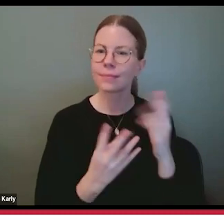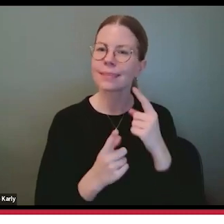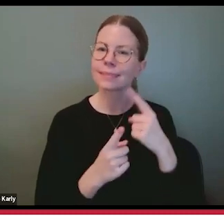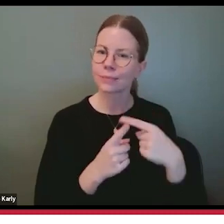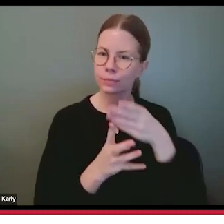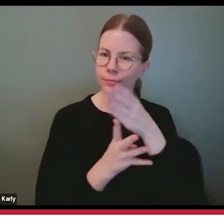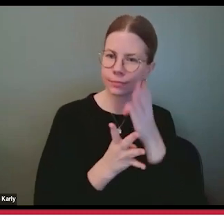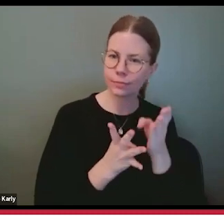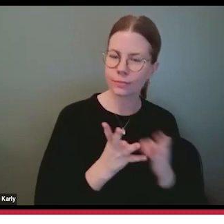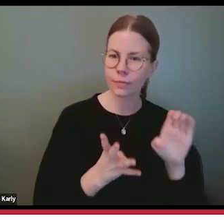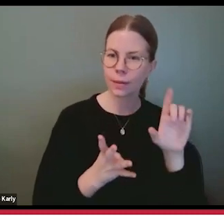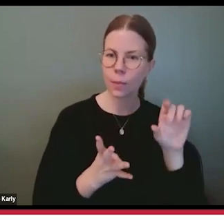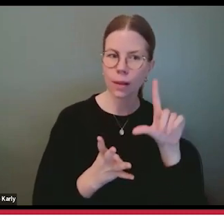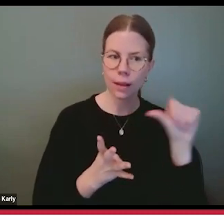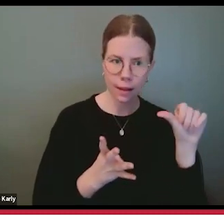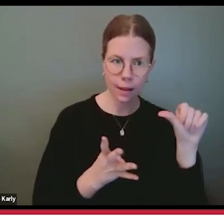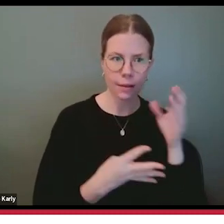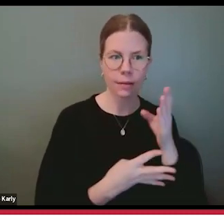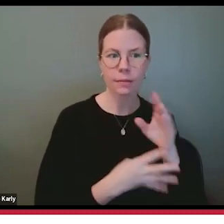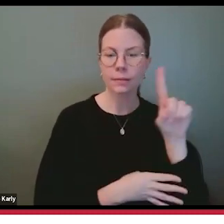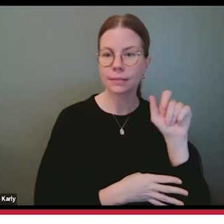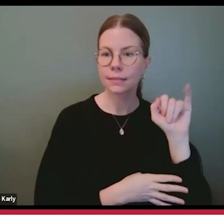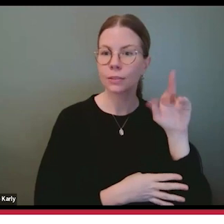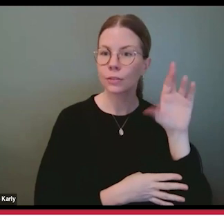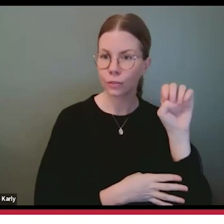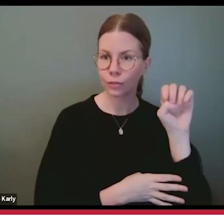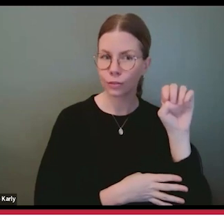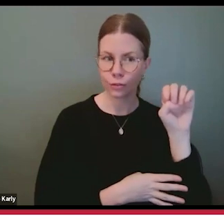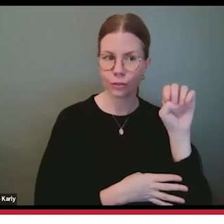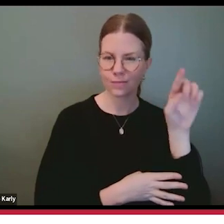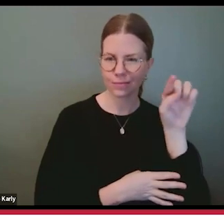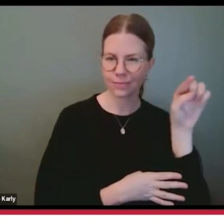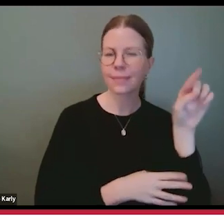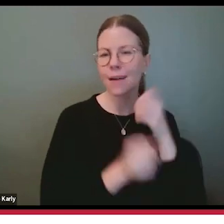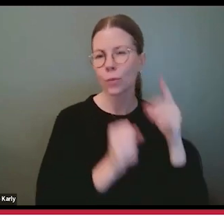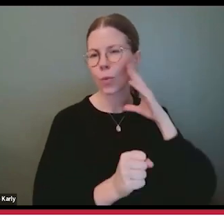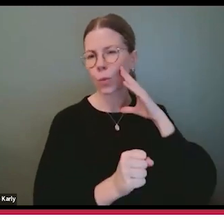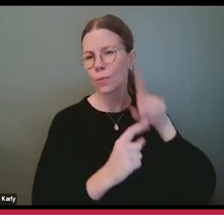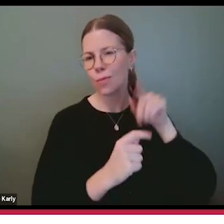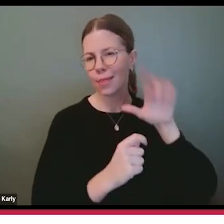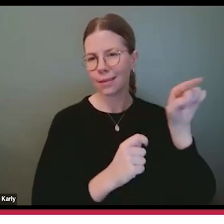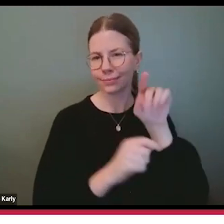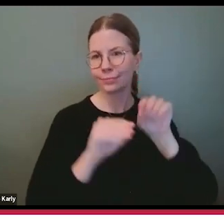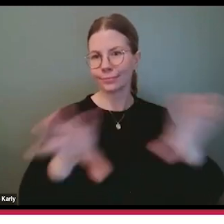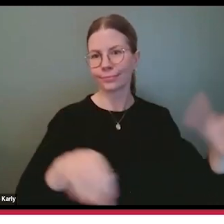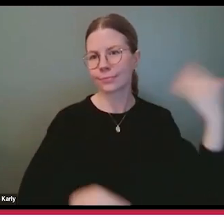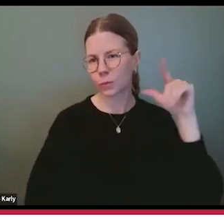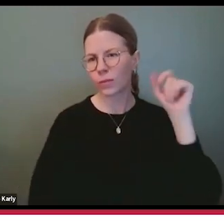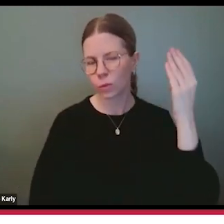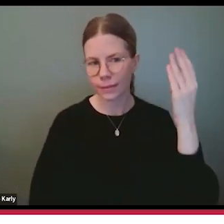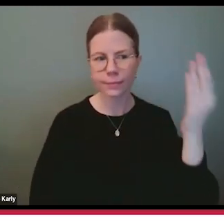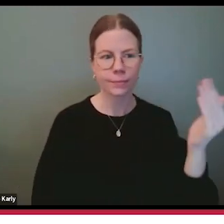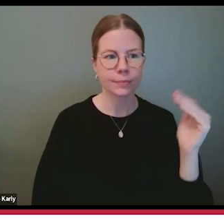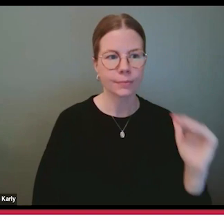viruses. Zaire on the top, the one that caused the big outbreak that everyone knows about from 2014. Thai forest,